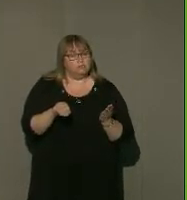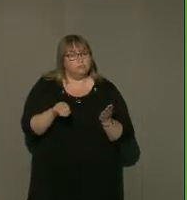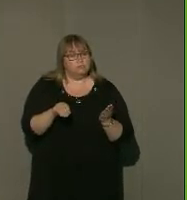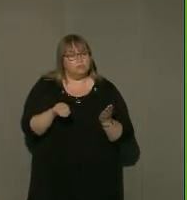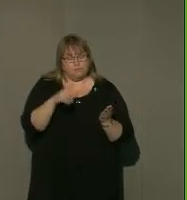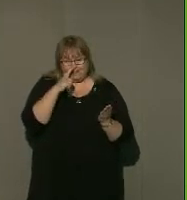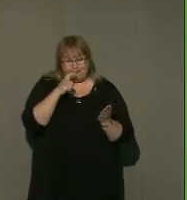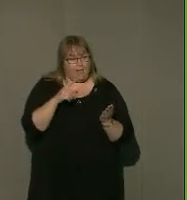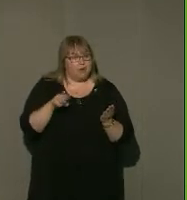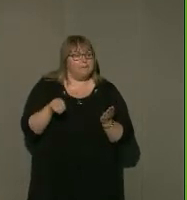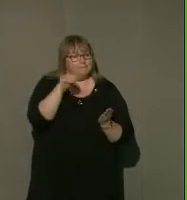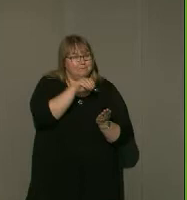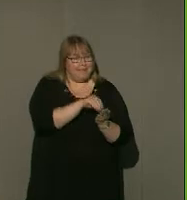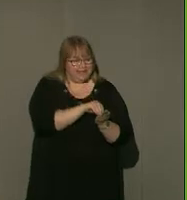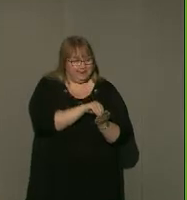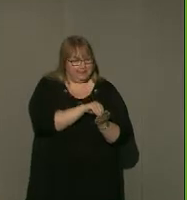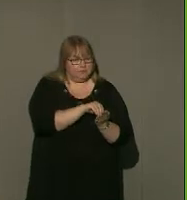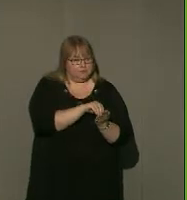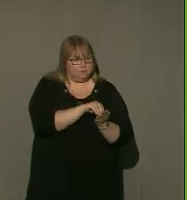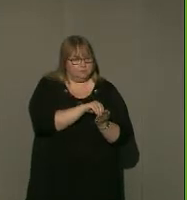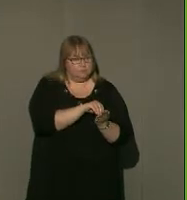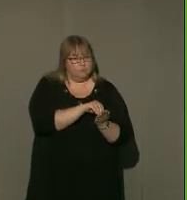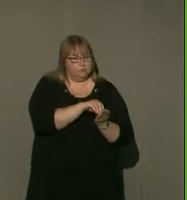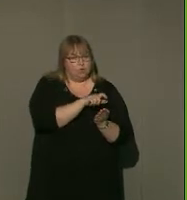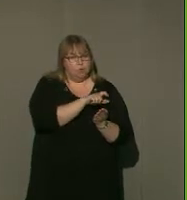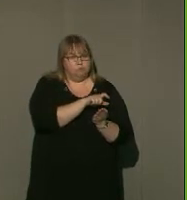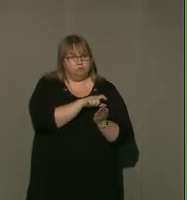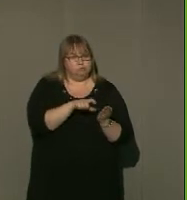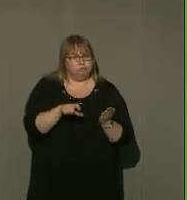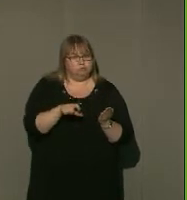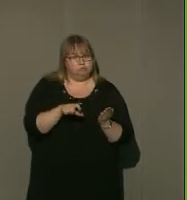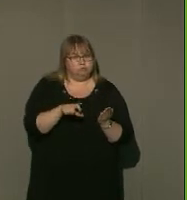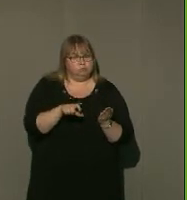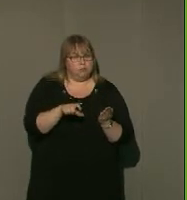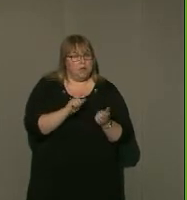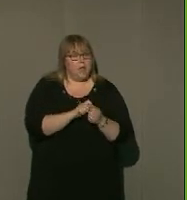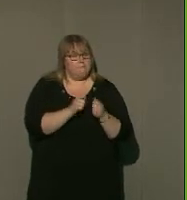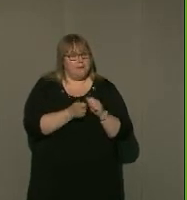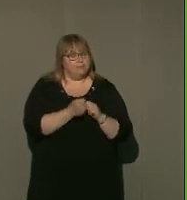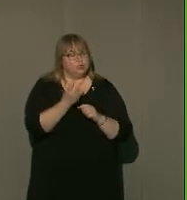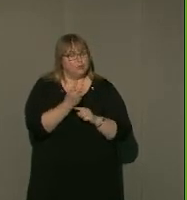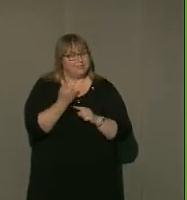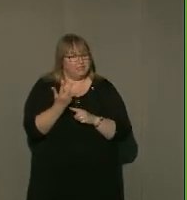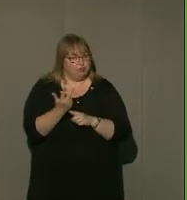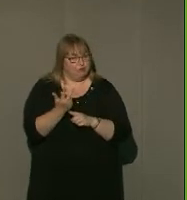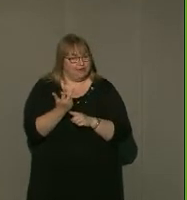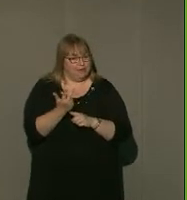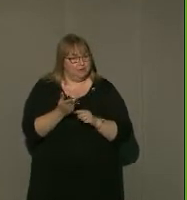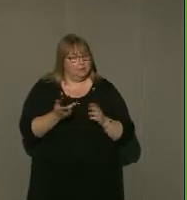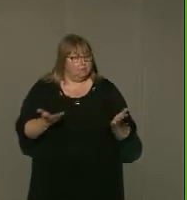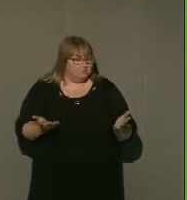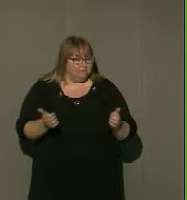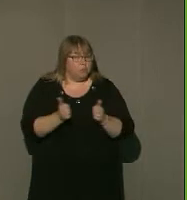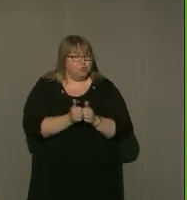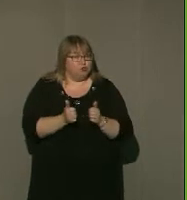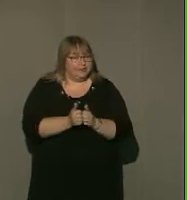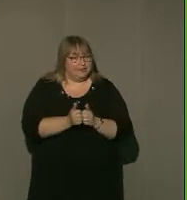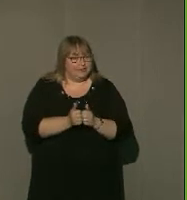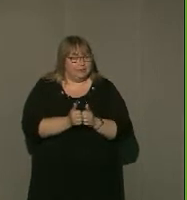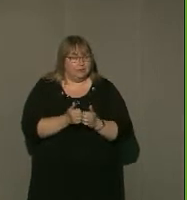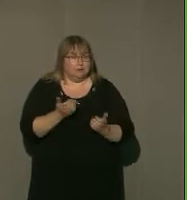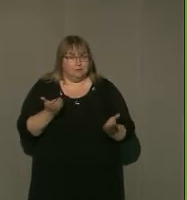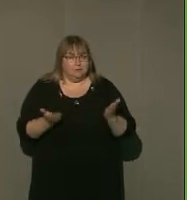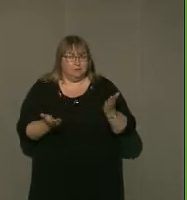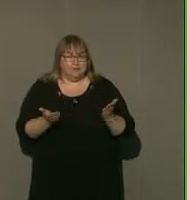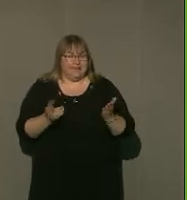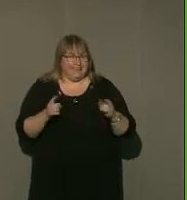rule it back in order as the whole part of the whole of Amendment 23 if we agree to move that. I know